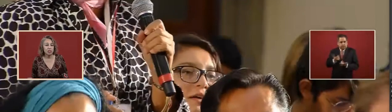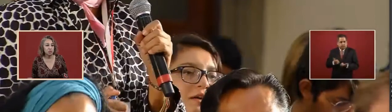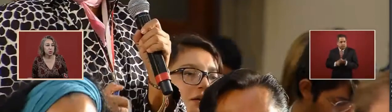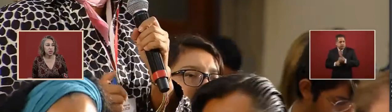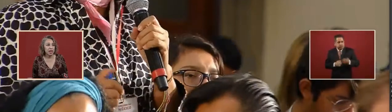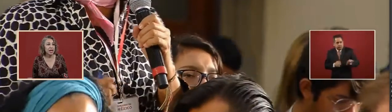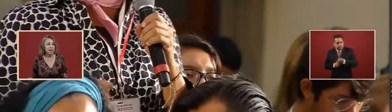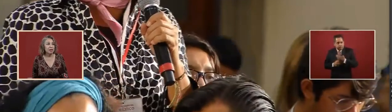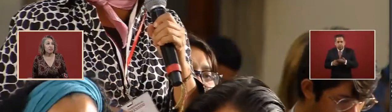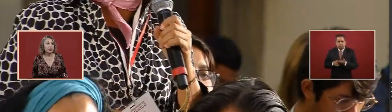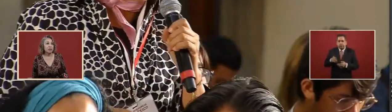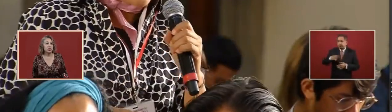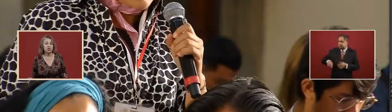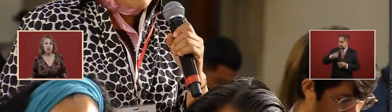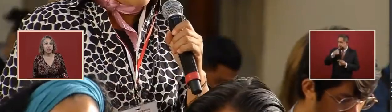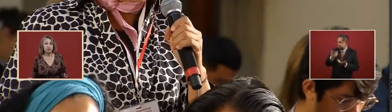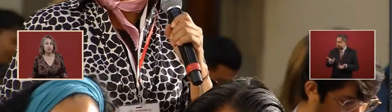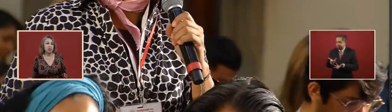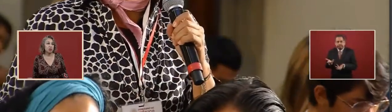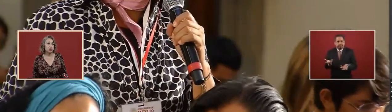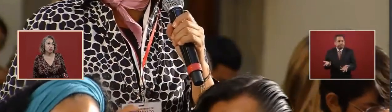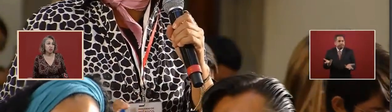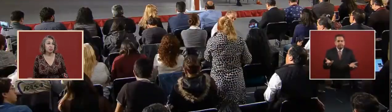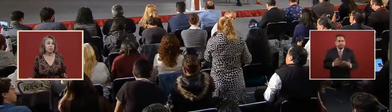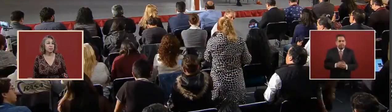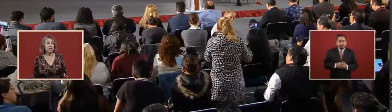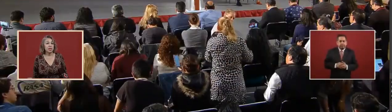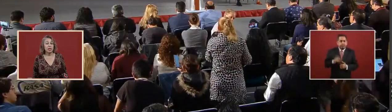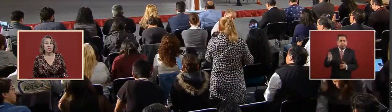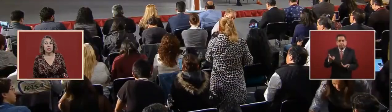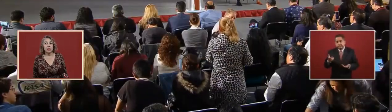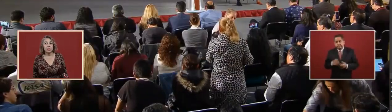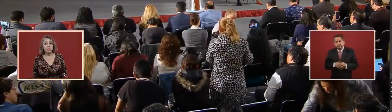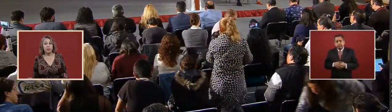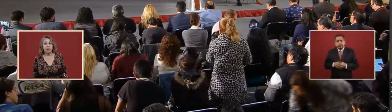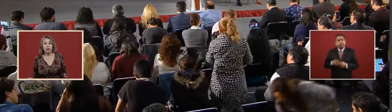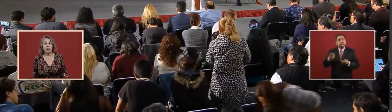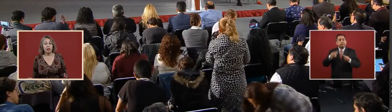70 pesos per day for them to transfer to go to school.